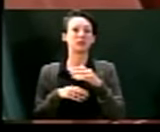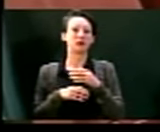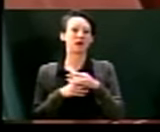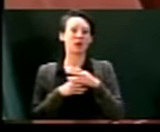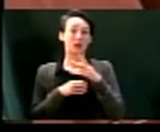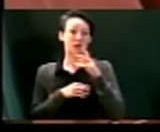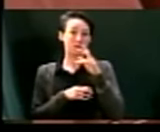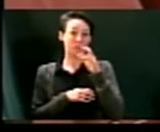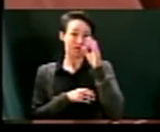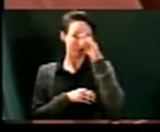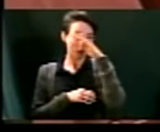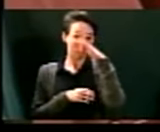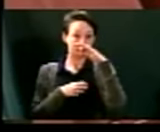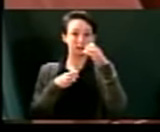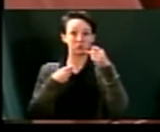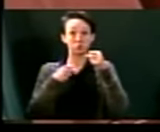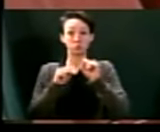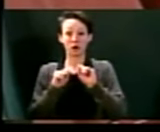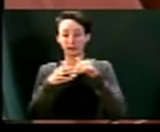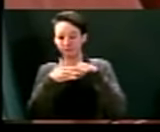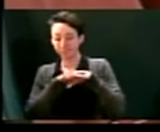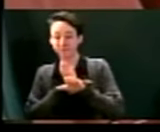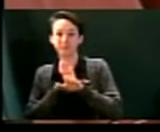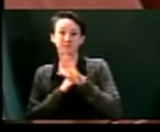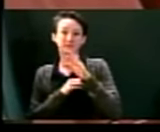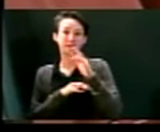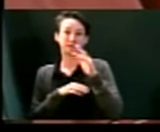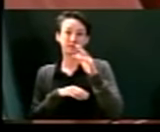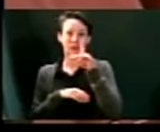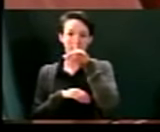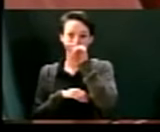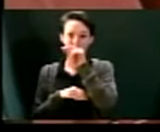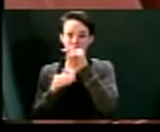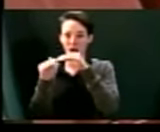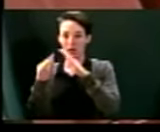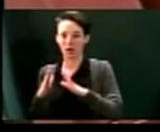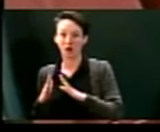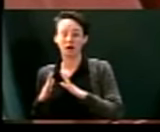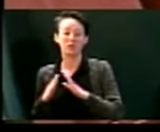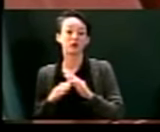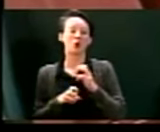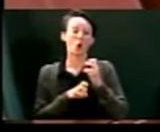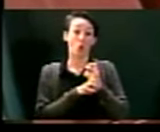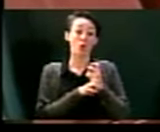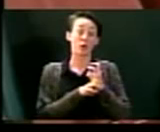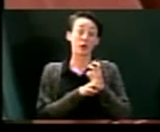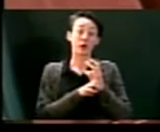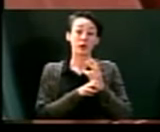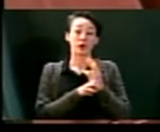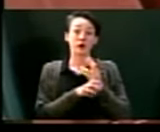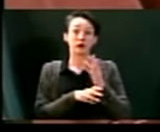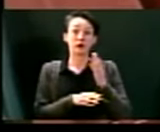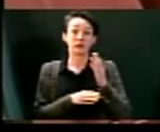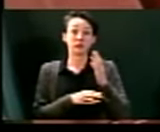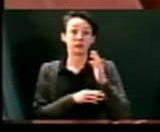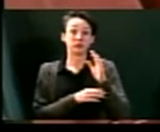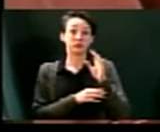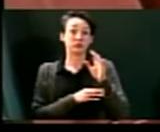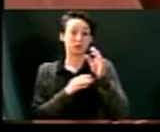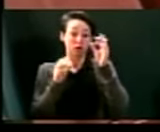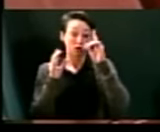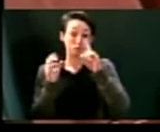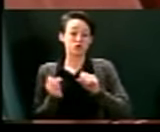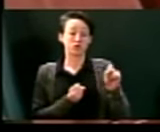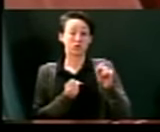house. As much as it is the responsibility of our present strategic plan to add meaningful,